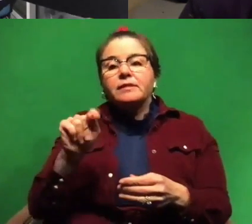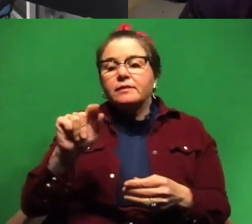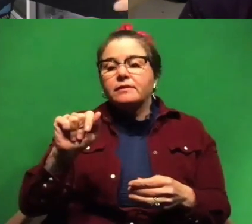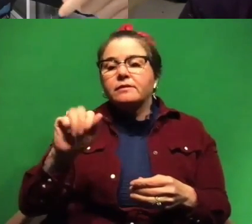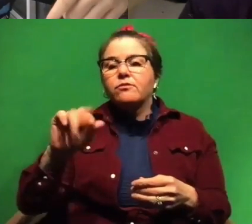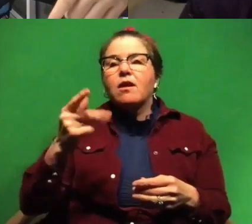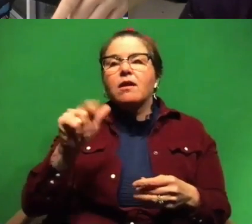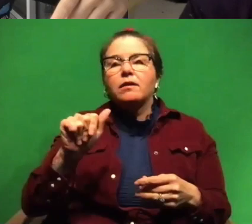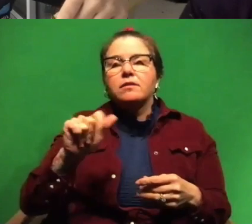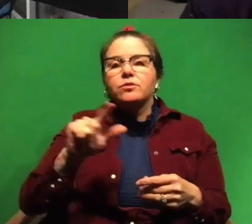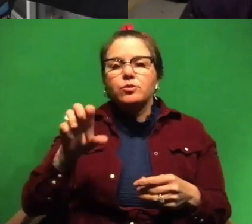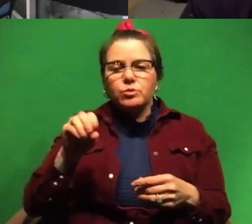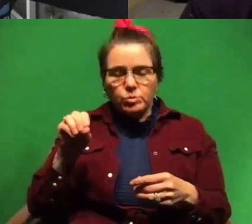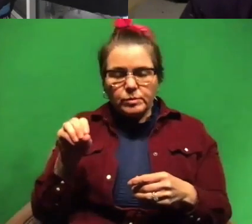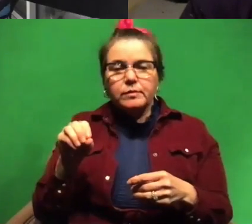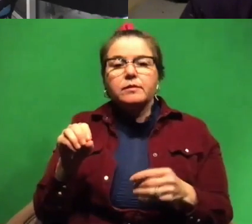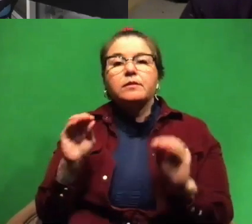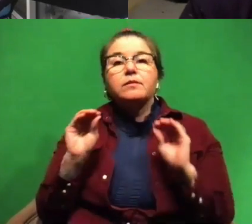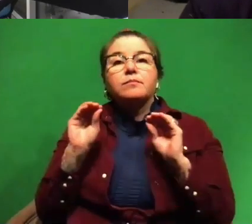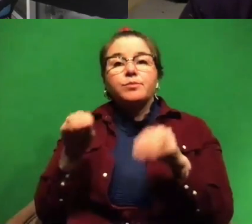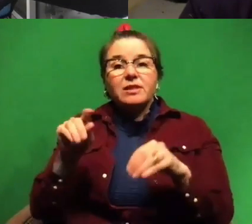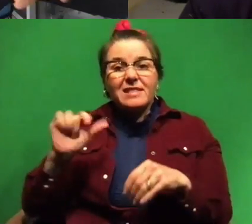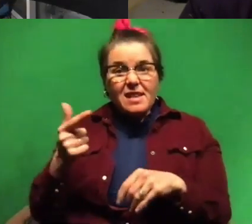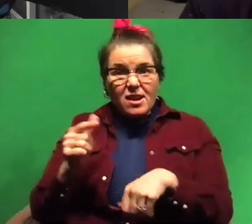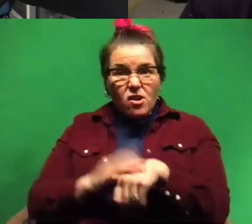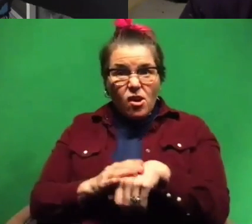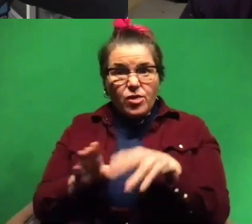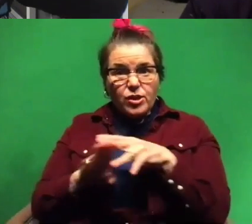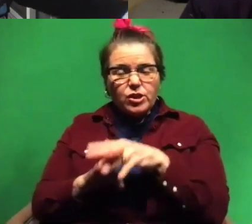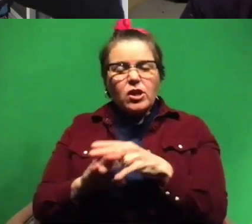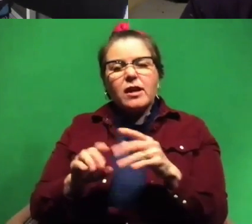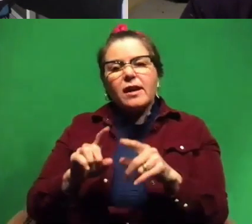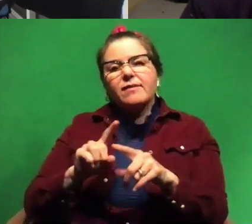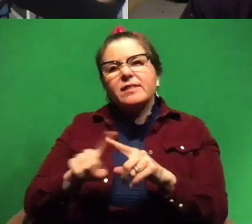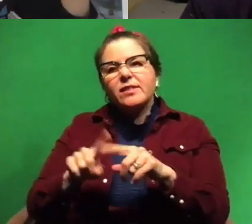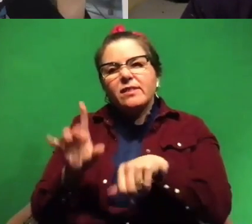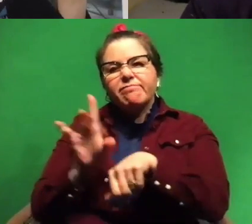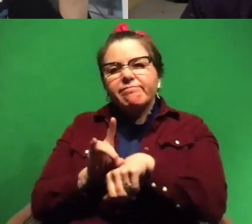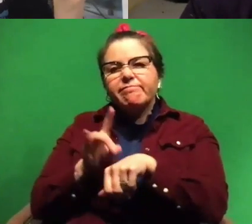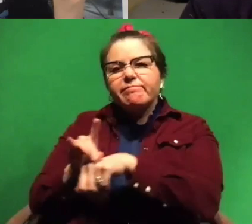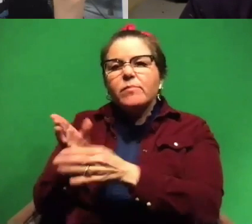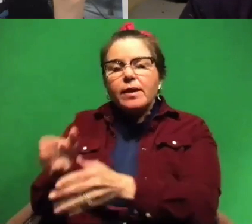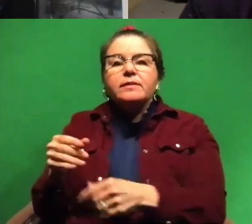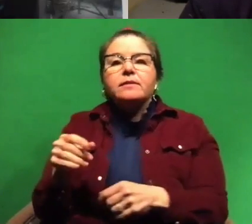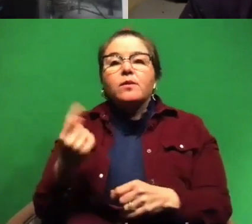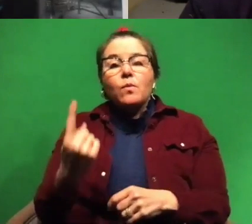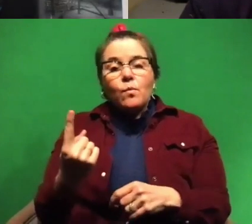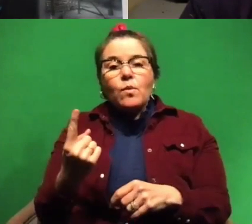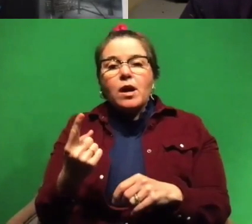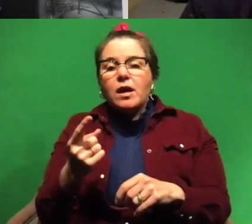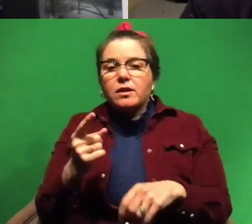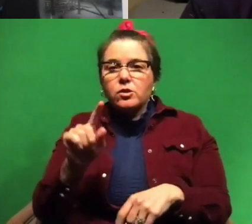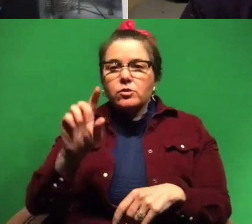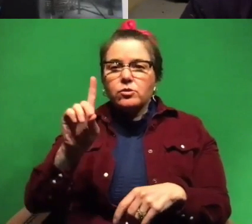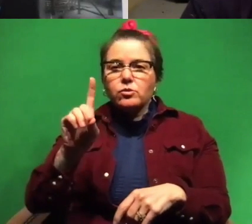Sydney. And then we put the tag on the sharks. There's a few different attachment methods. One of them is like a direct dorsal